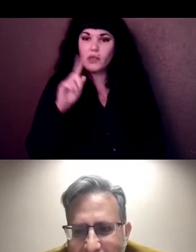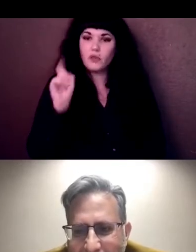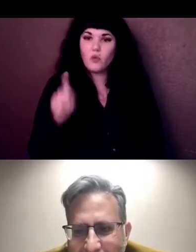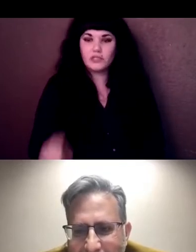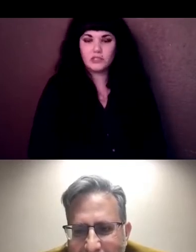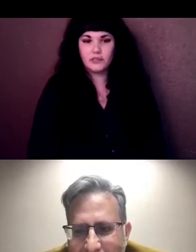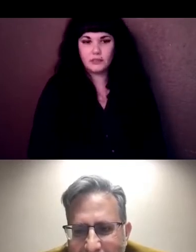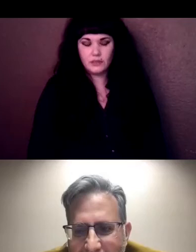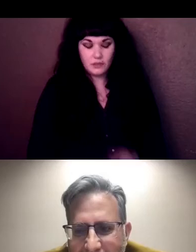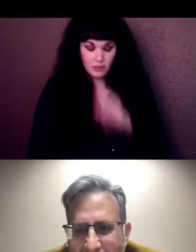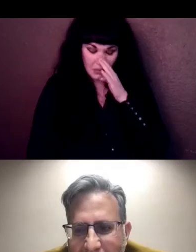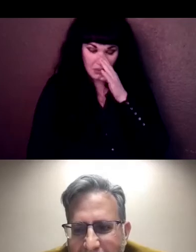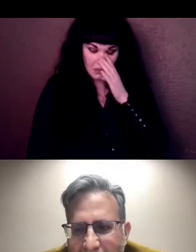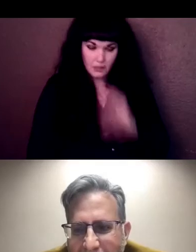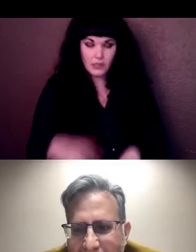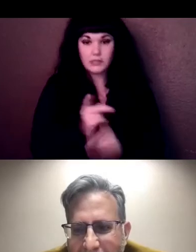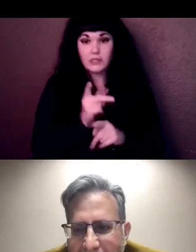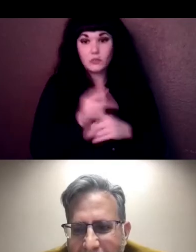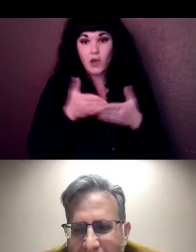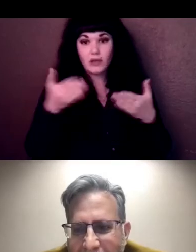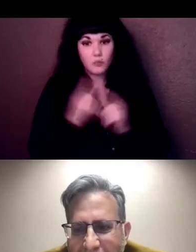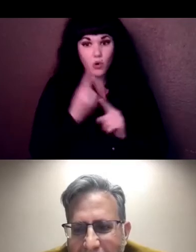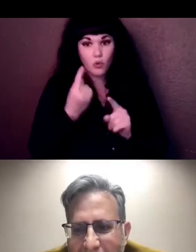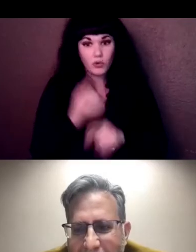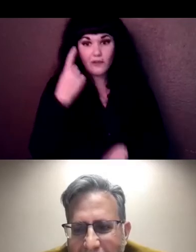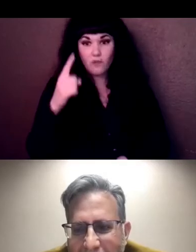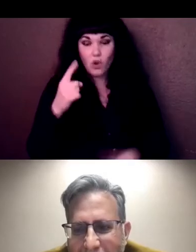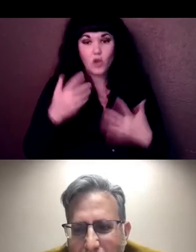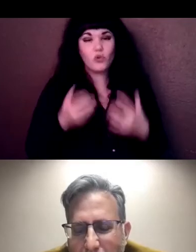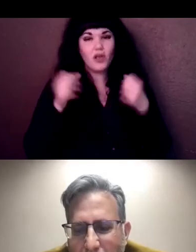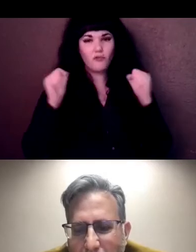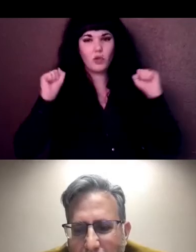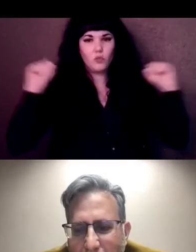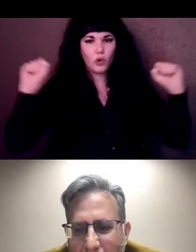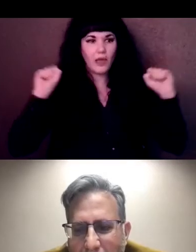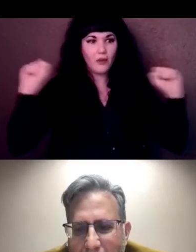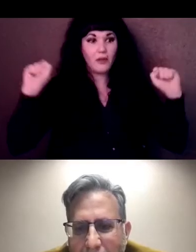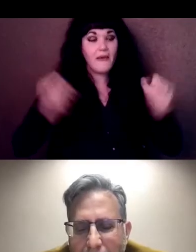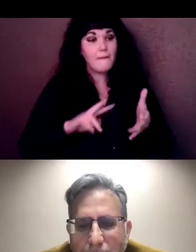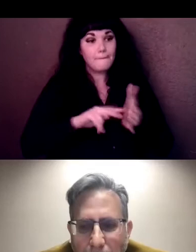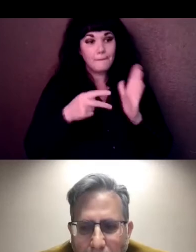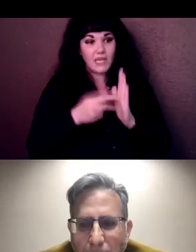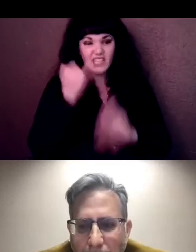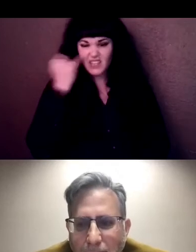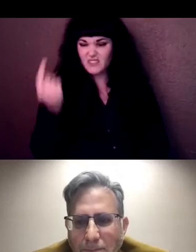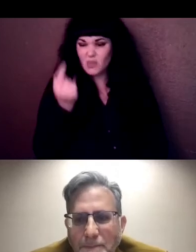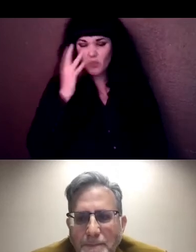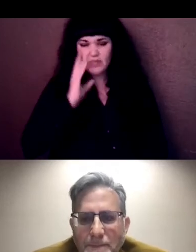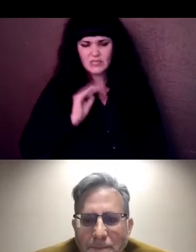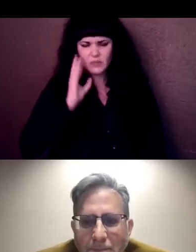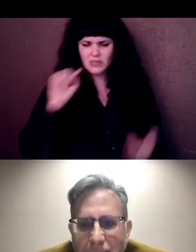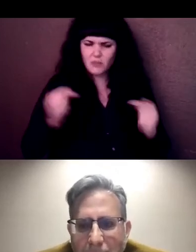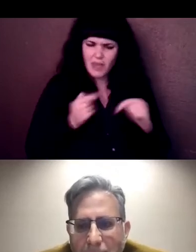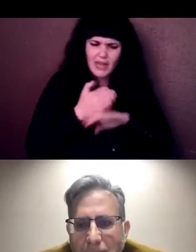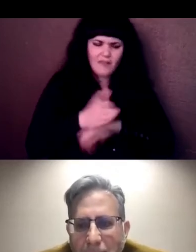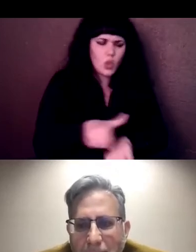this product be appropriate for recovery workout? Meaning if someone is experiencing pain after a long workout, does it